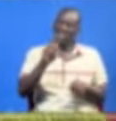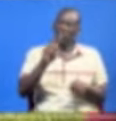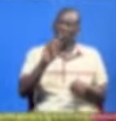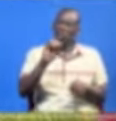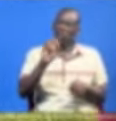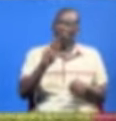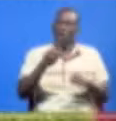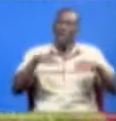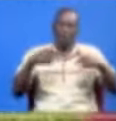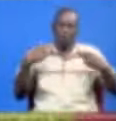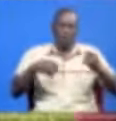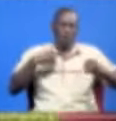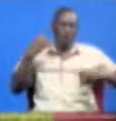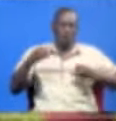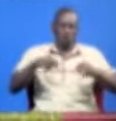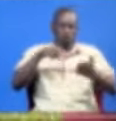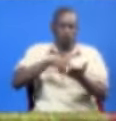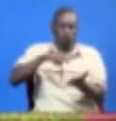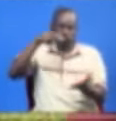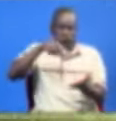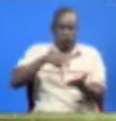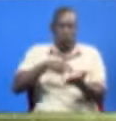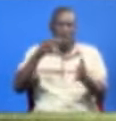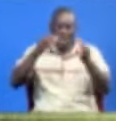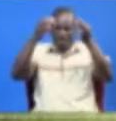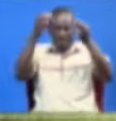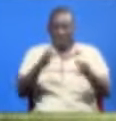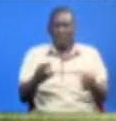enjoy kurukaruka. Nikaona pia mimi nijaribu.